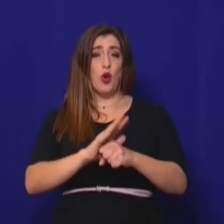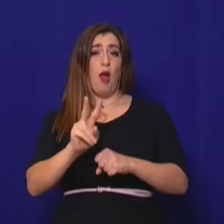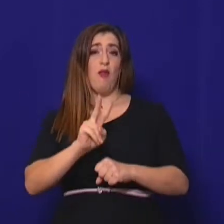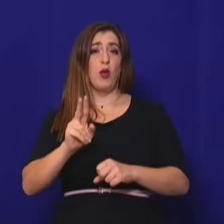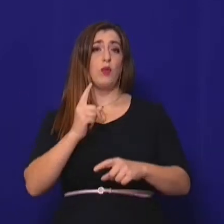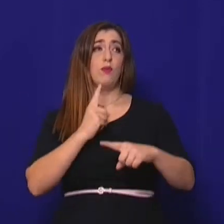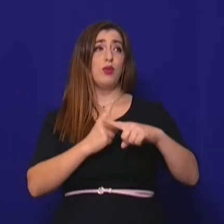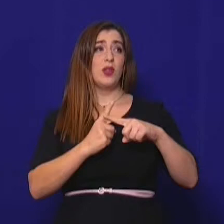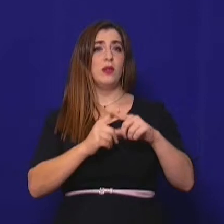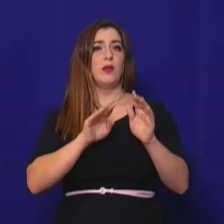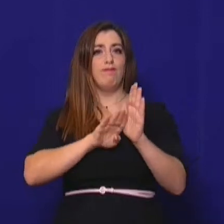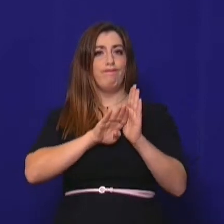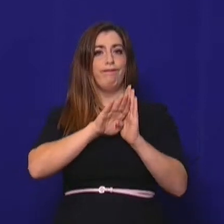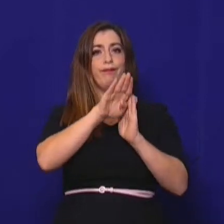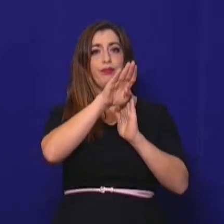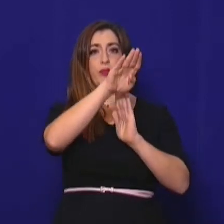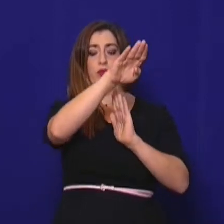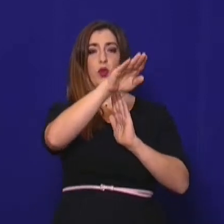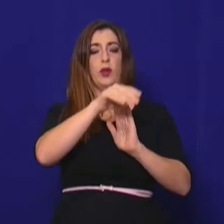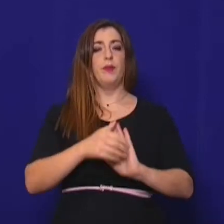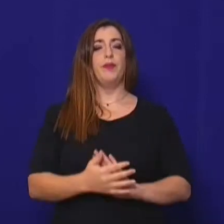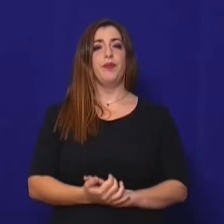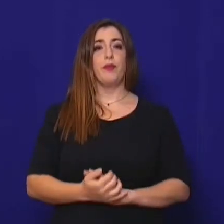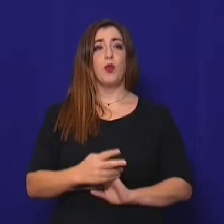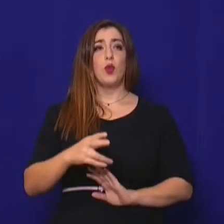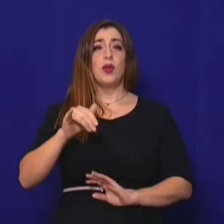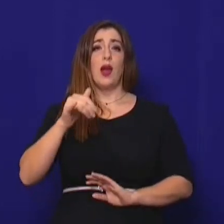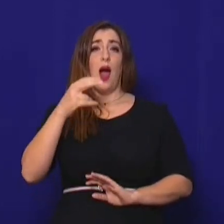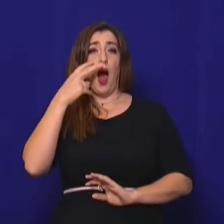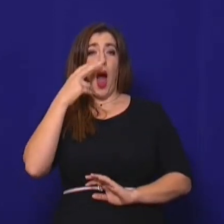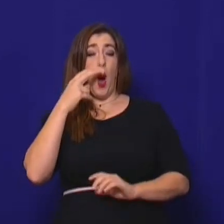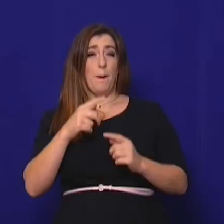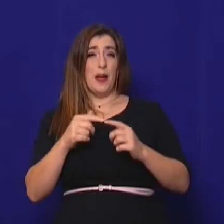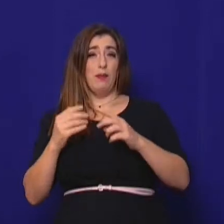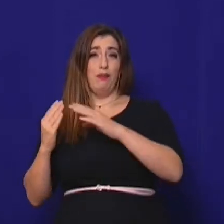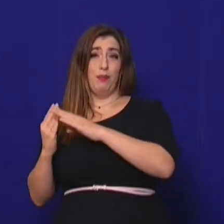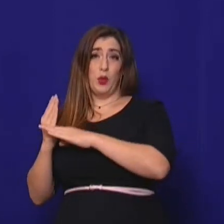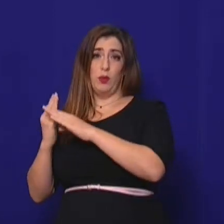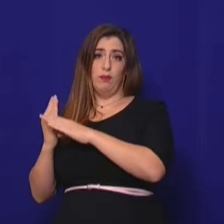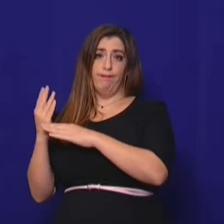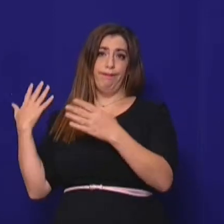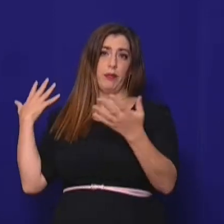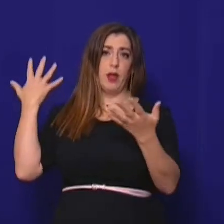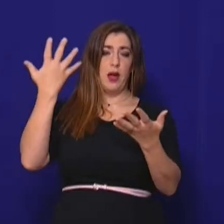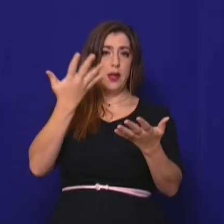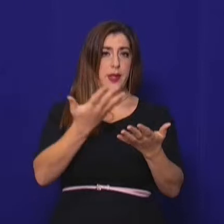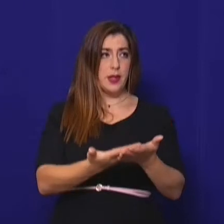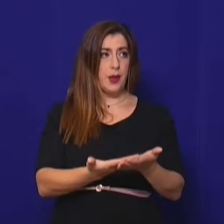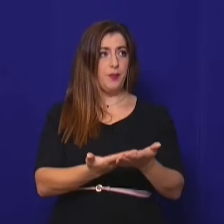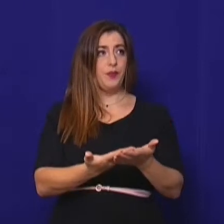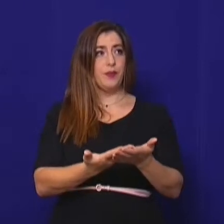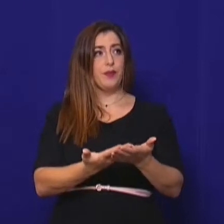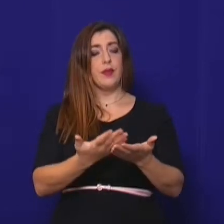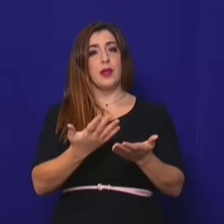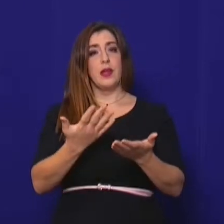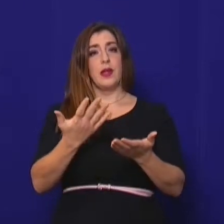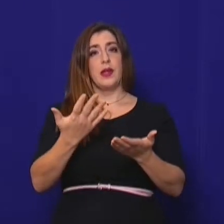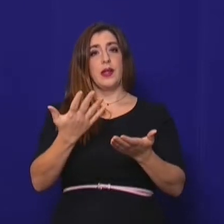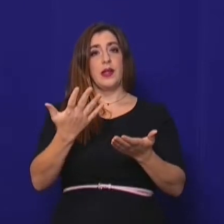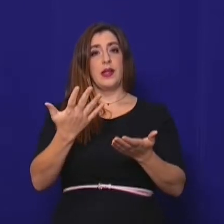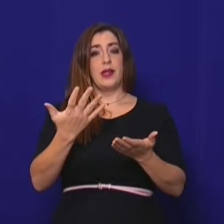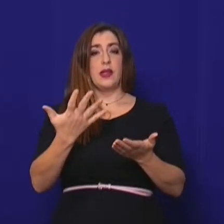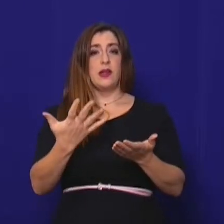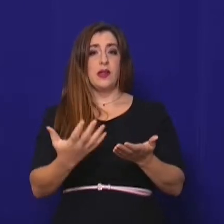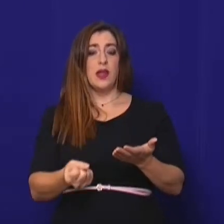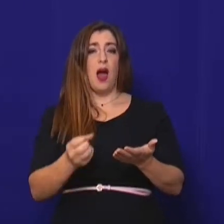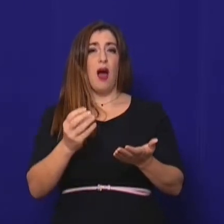jekk inħarsu lejn it-total mill-bidunet qegħdin naraw li kellna ħafna fluzzjonijiet bejn żmien li kienu kun qed għaddej